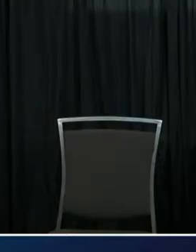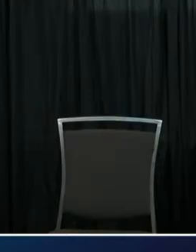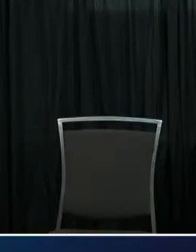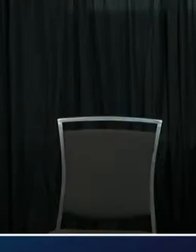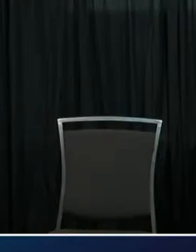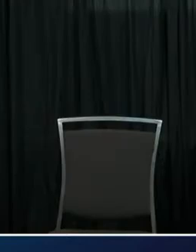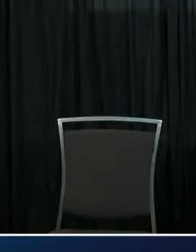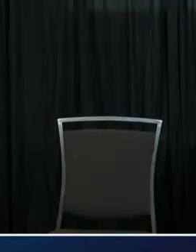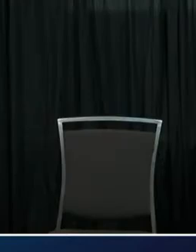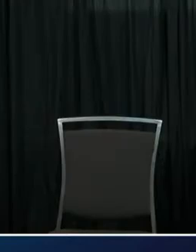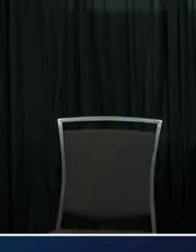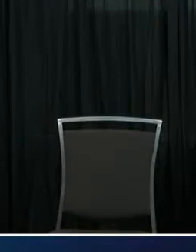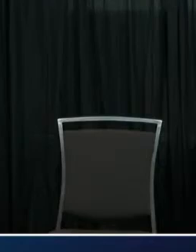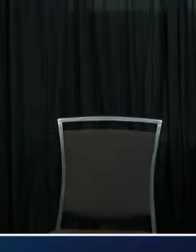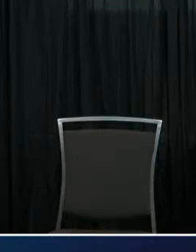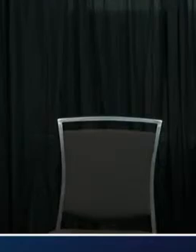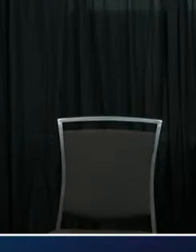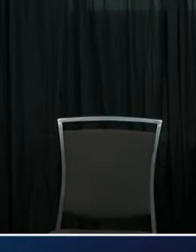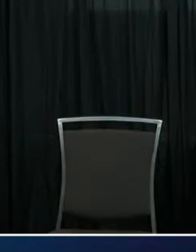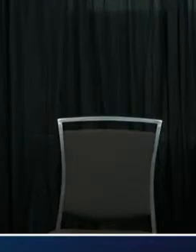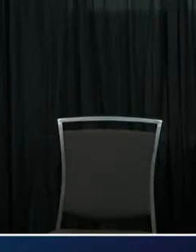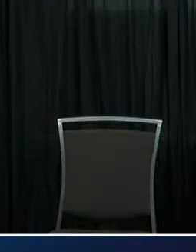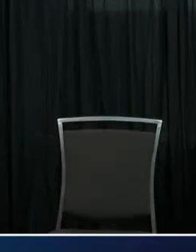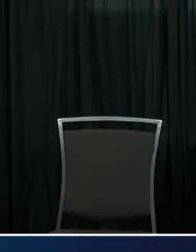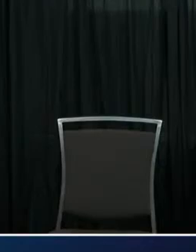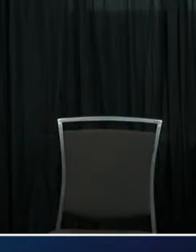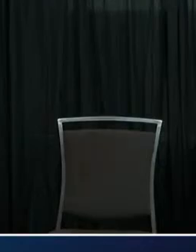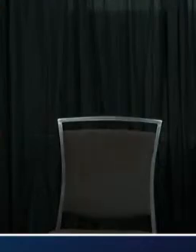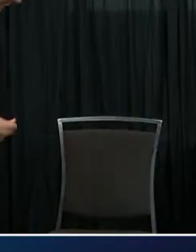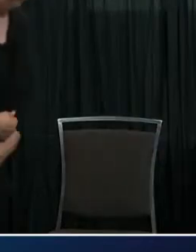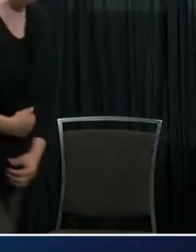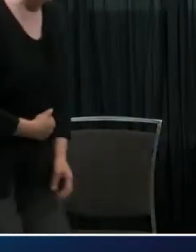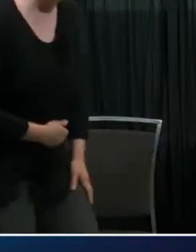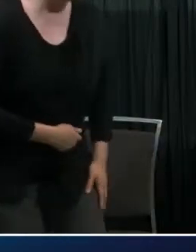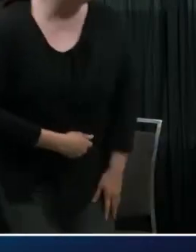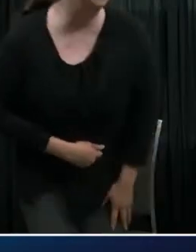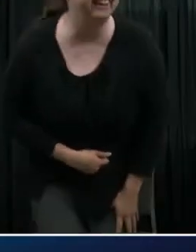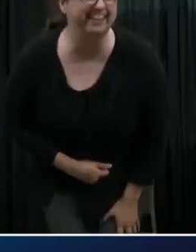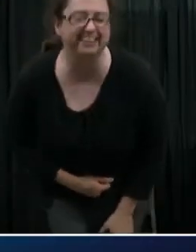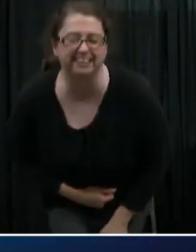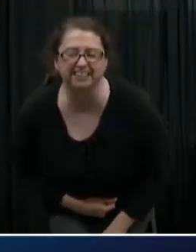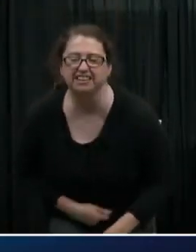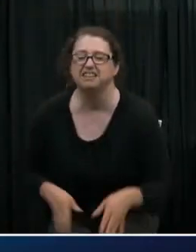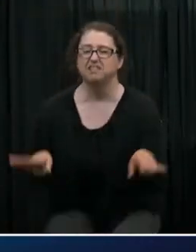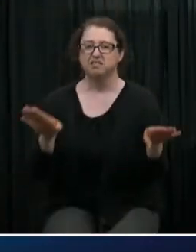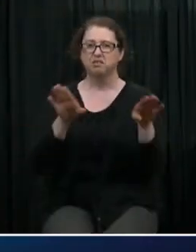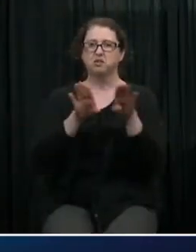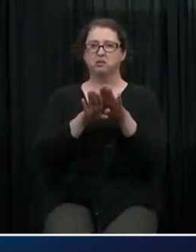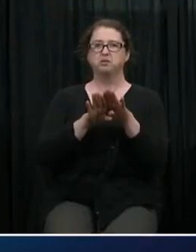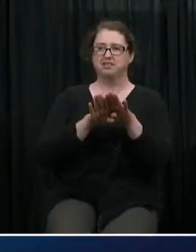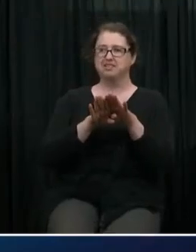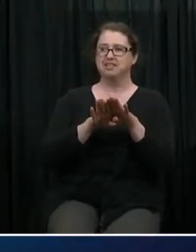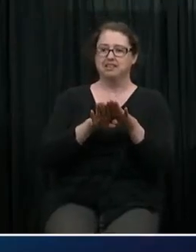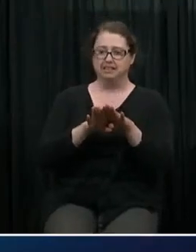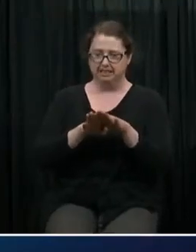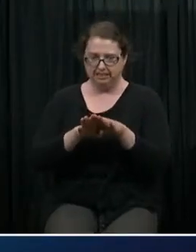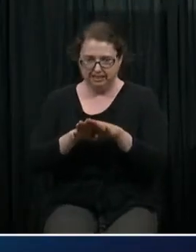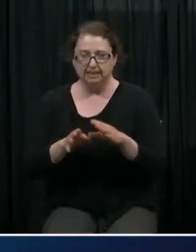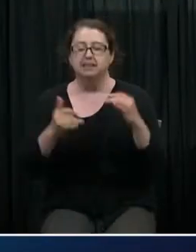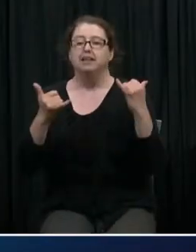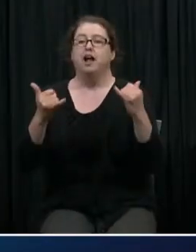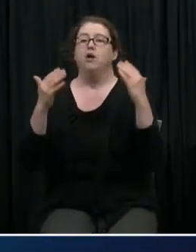The decision is taken. Then let's move to take the vote